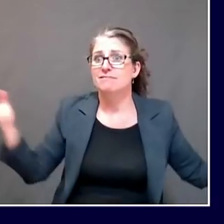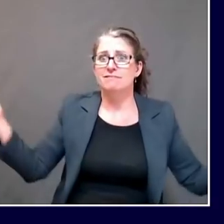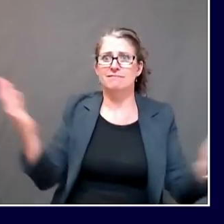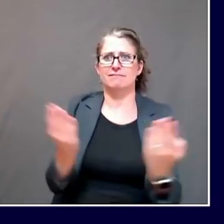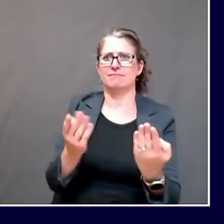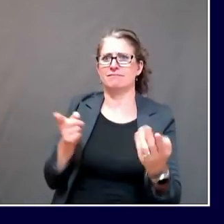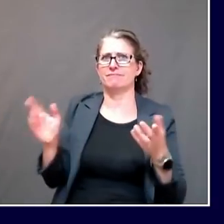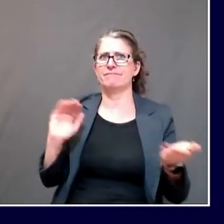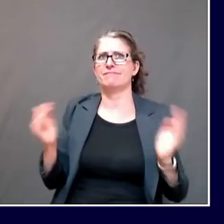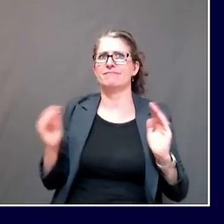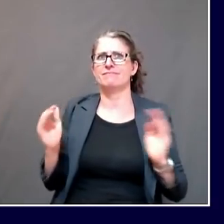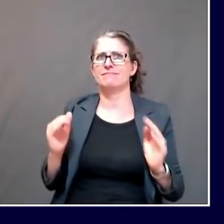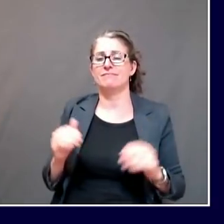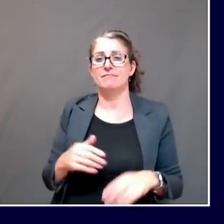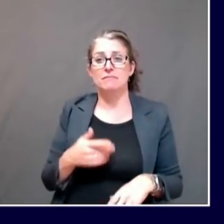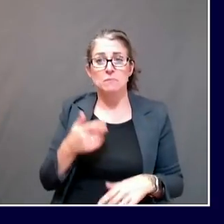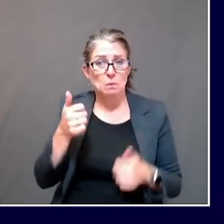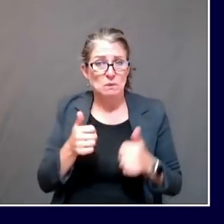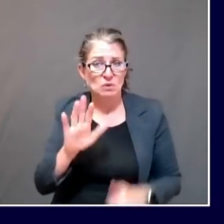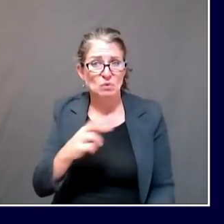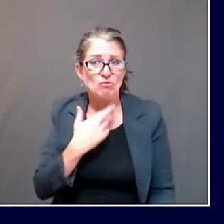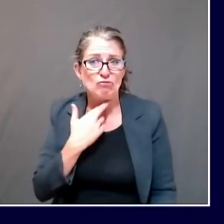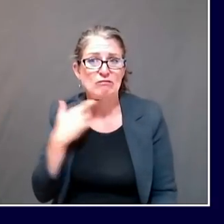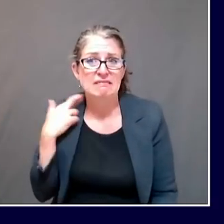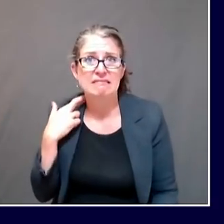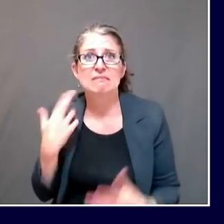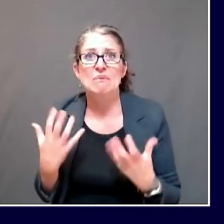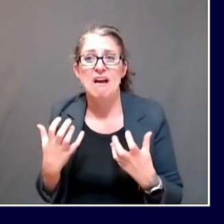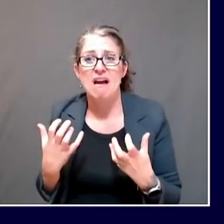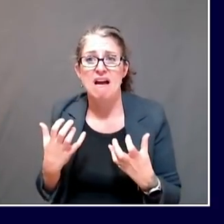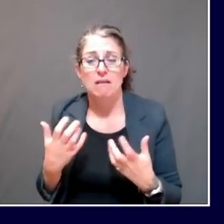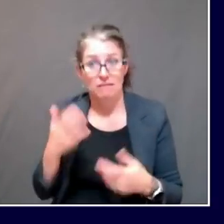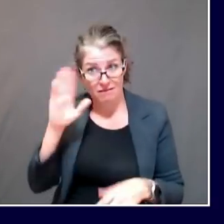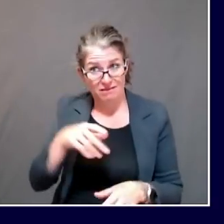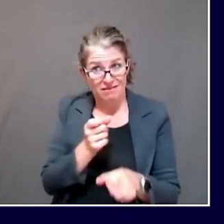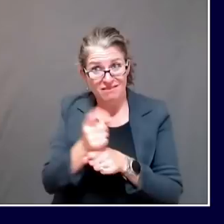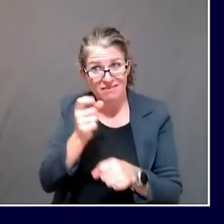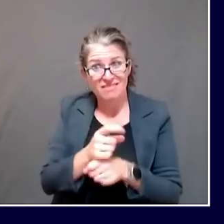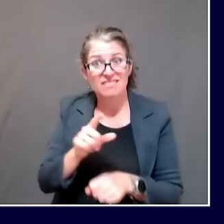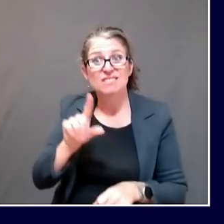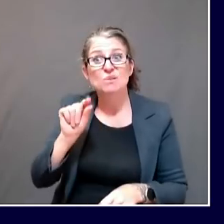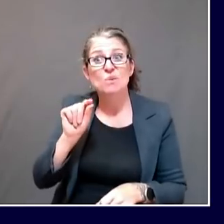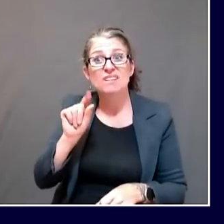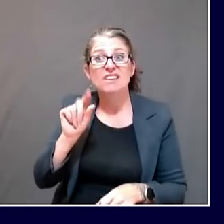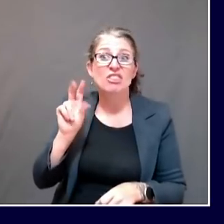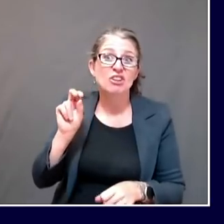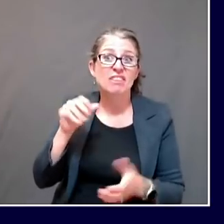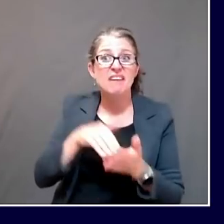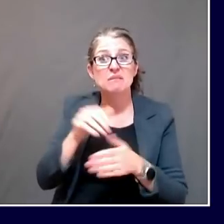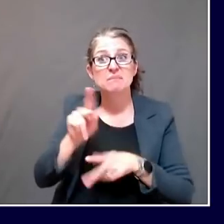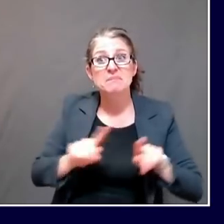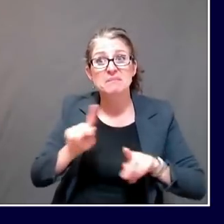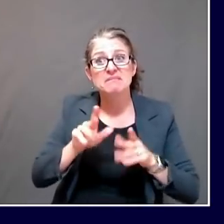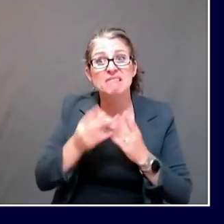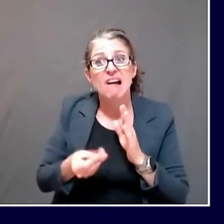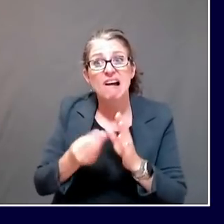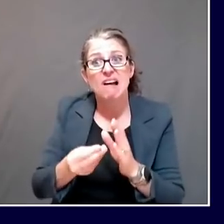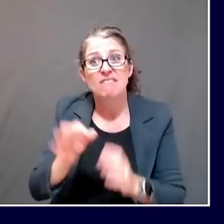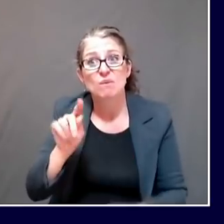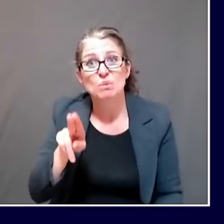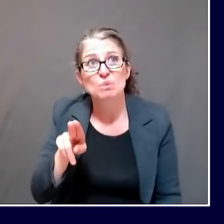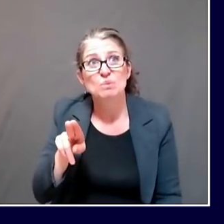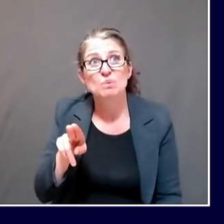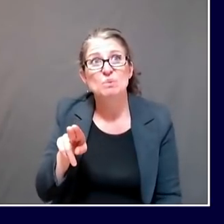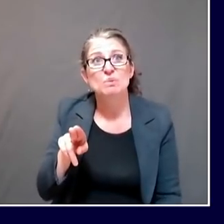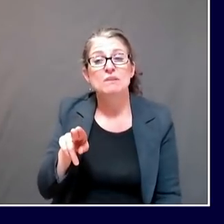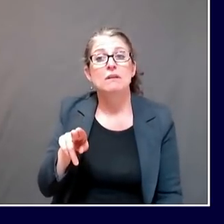infinitesimally low, maybe a little bit of pain in your shoulder. The risk of not getting the flu shot is the risk of influenza, which in a